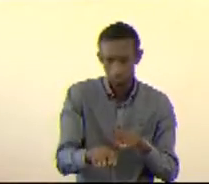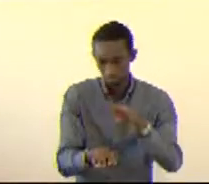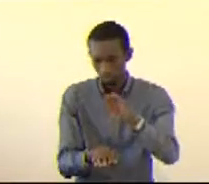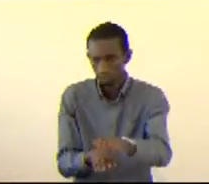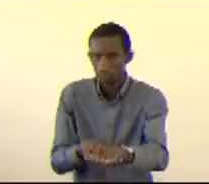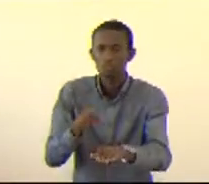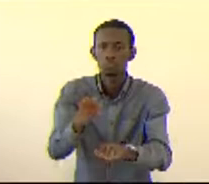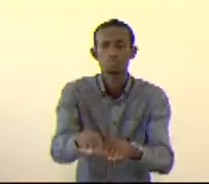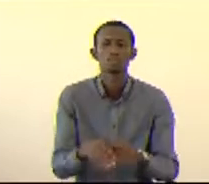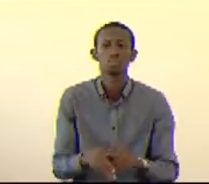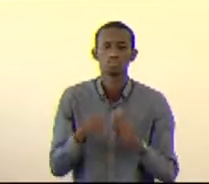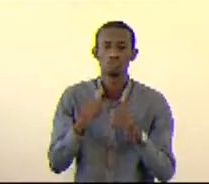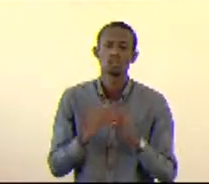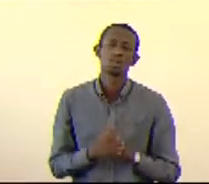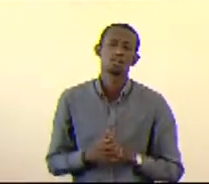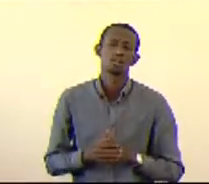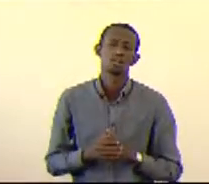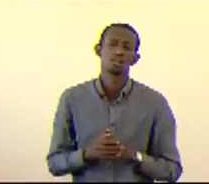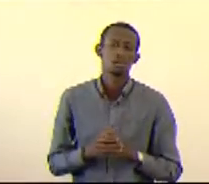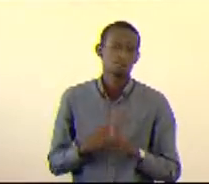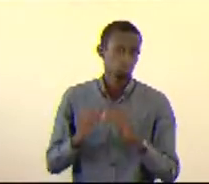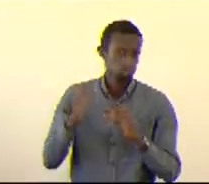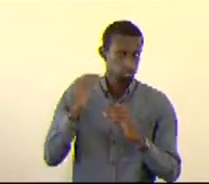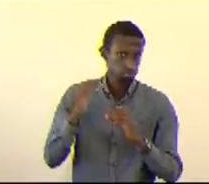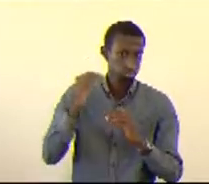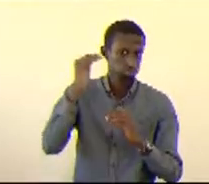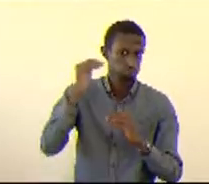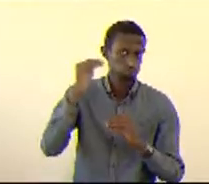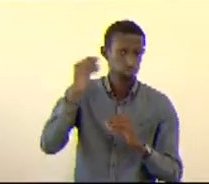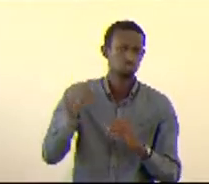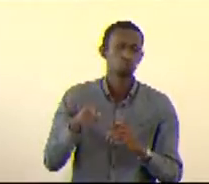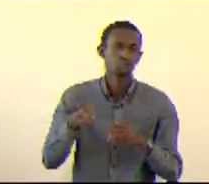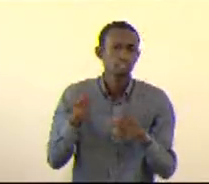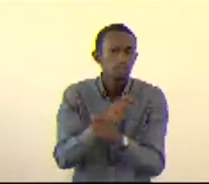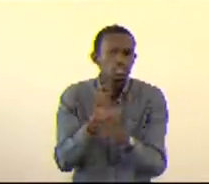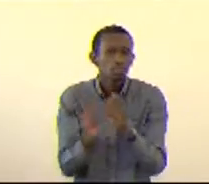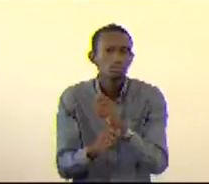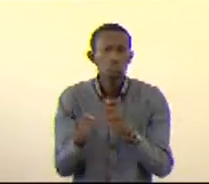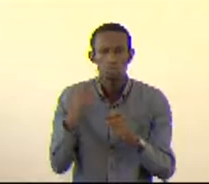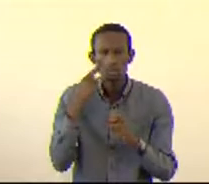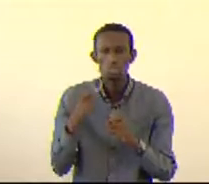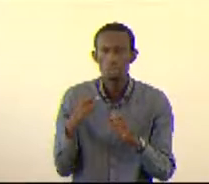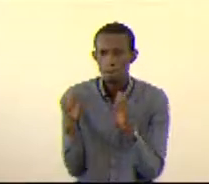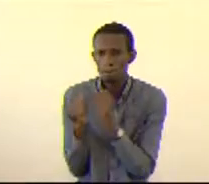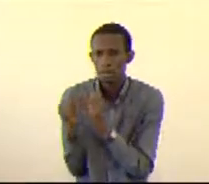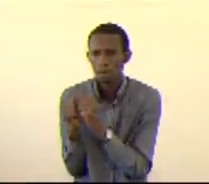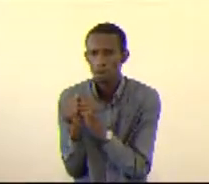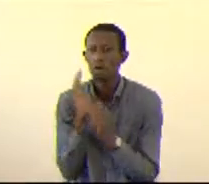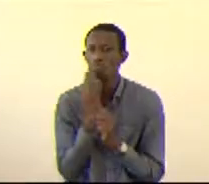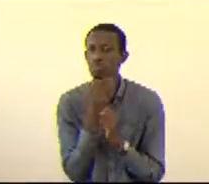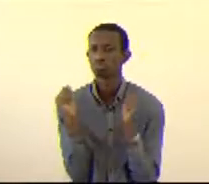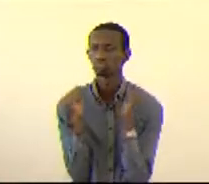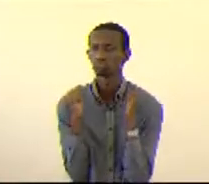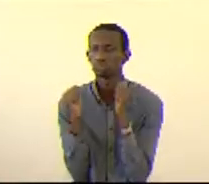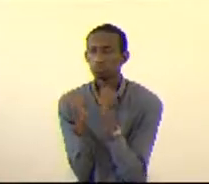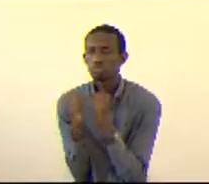water. So you can see this is solid. As you can see, the solid lattice structure, they are